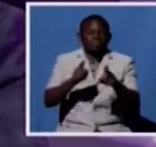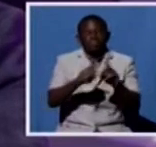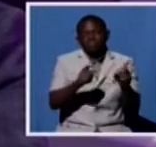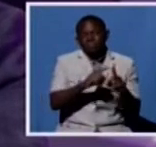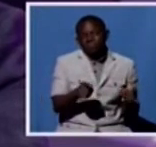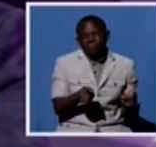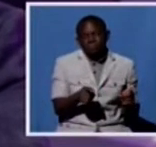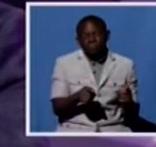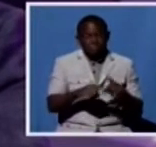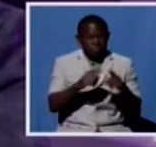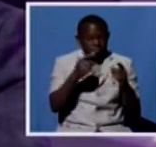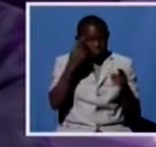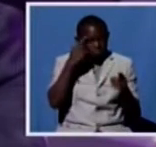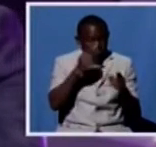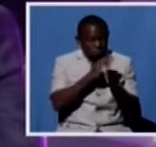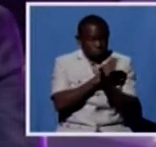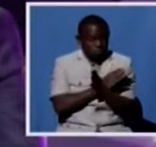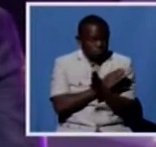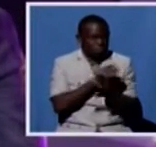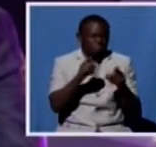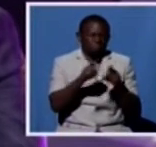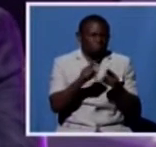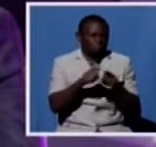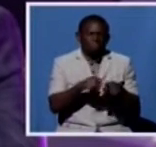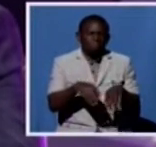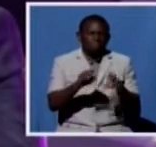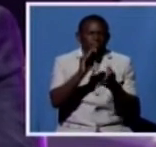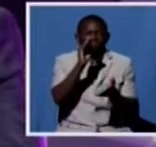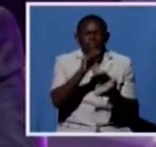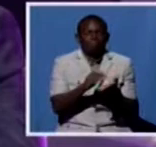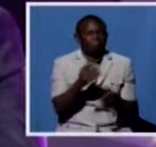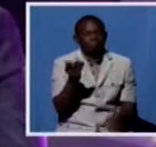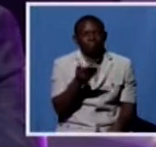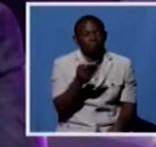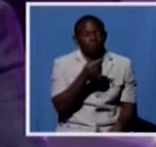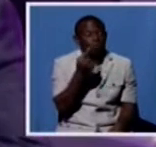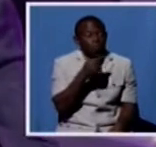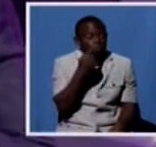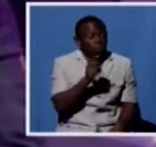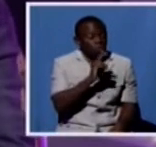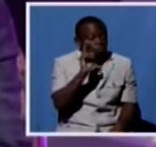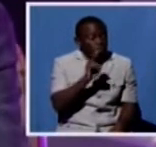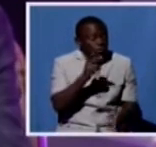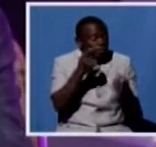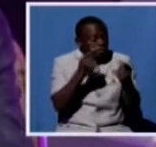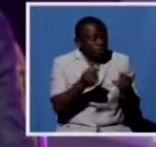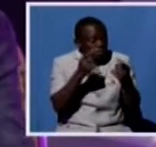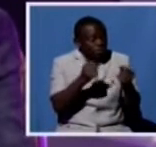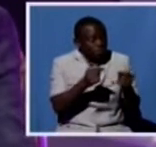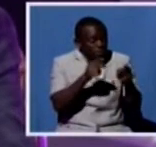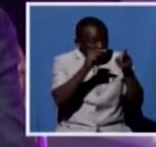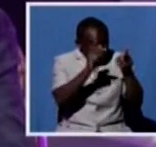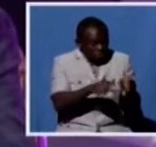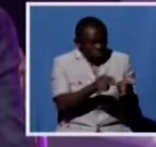that frequent the toll station. There are some discounts that are applied. So it's an issue that we'll look at, especially when we start getting to 40